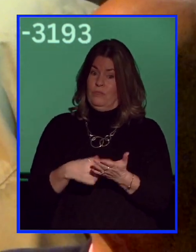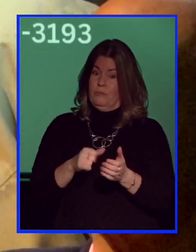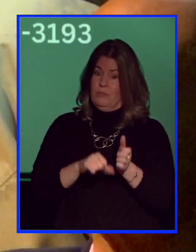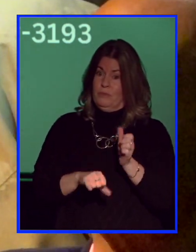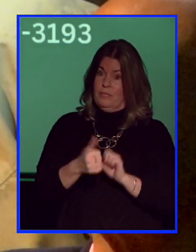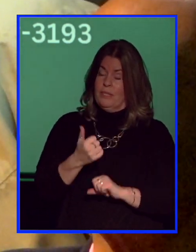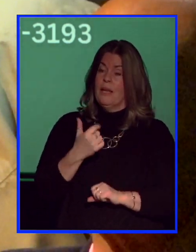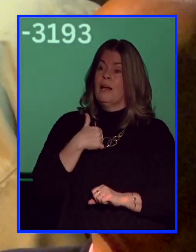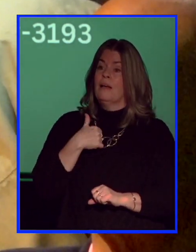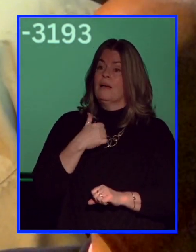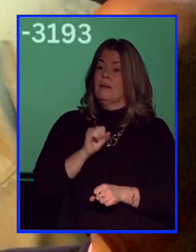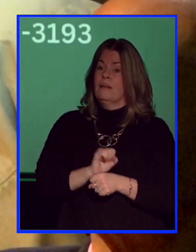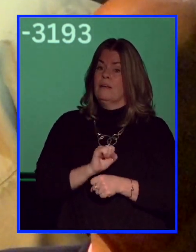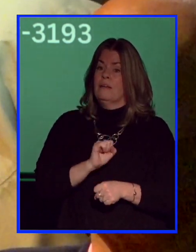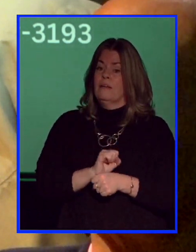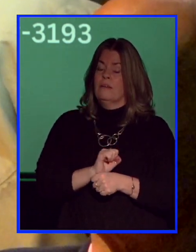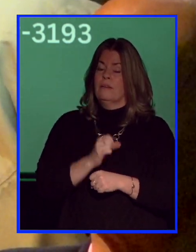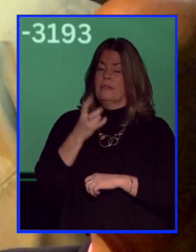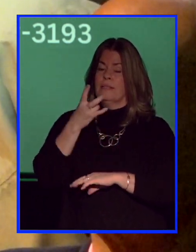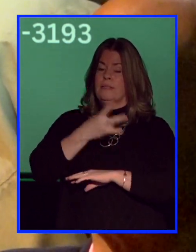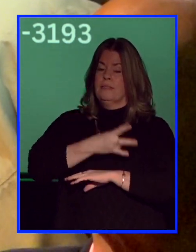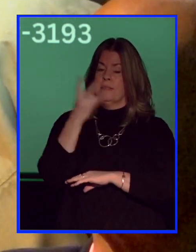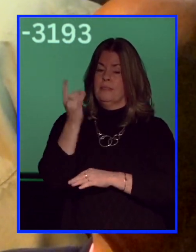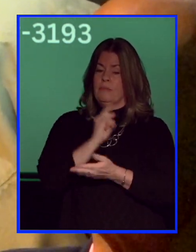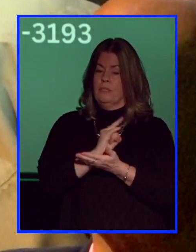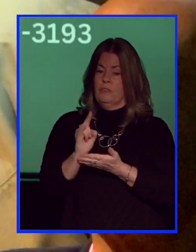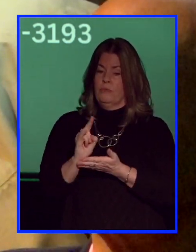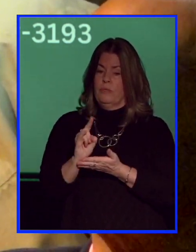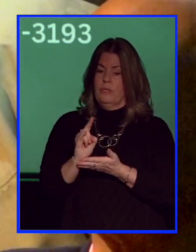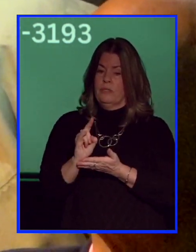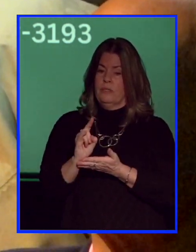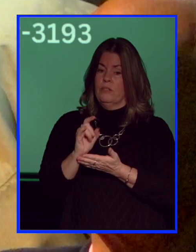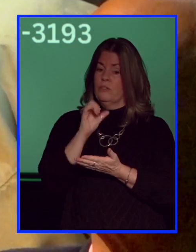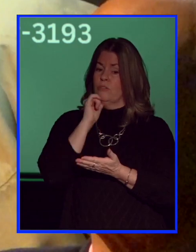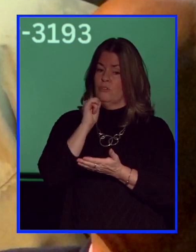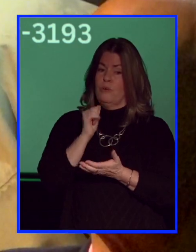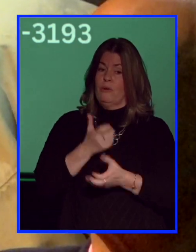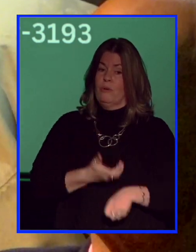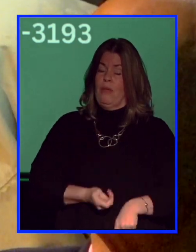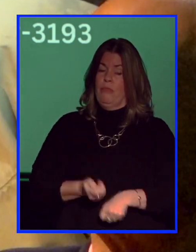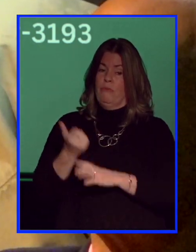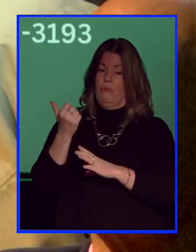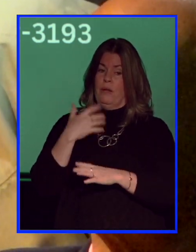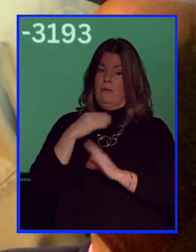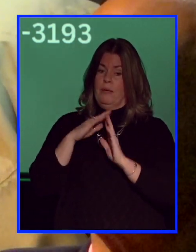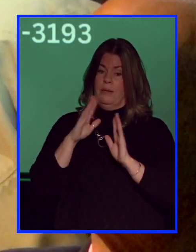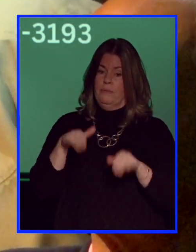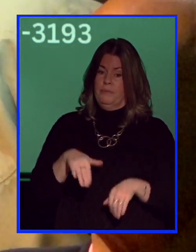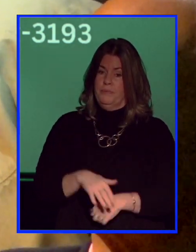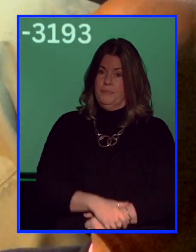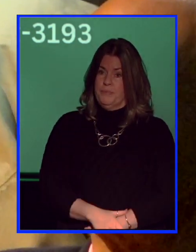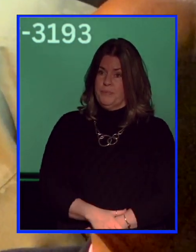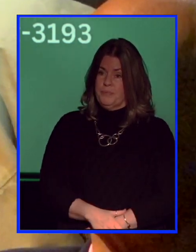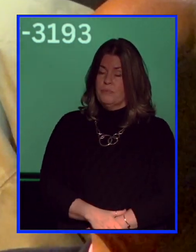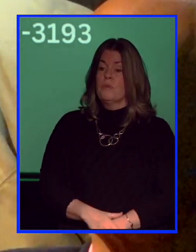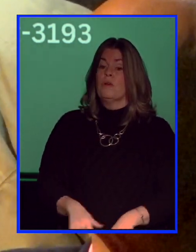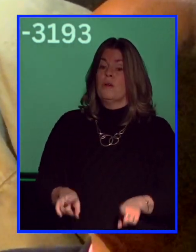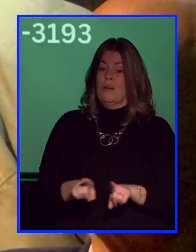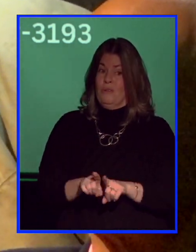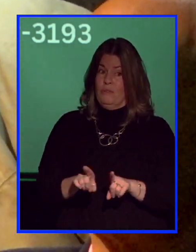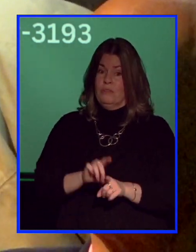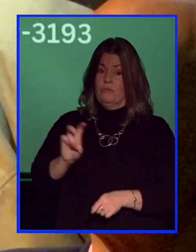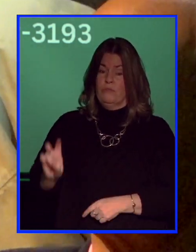work 7 days a week so that I don't get thrown out of my home. Mm-hmm. All right. I also